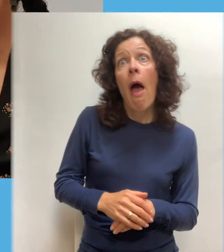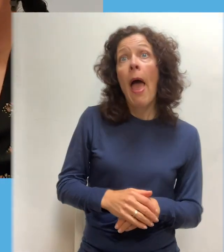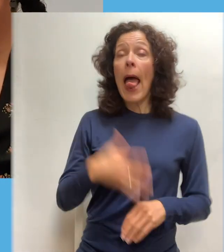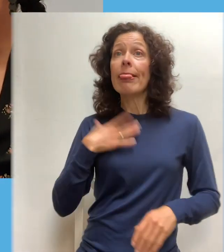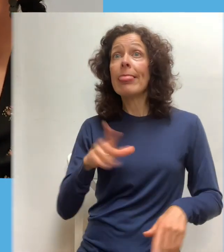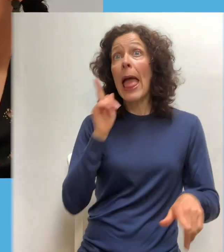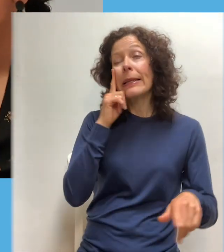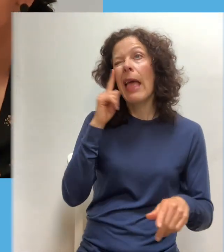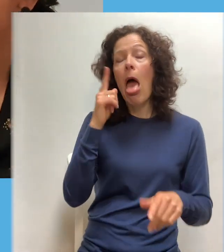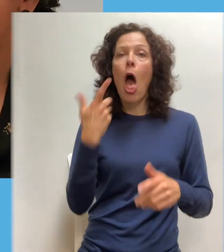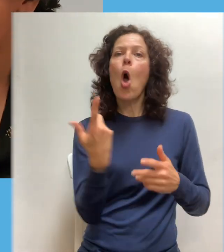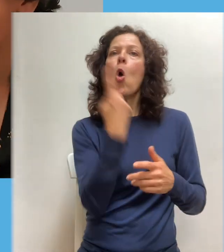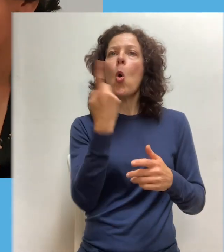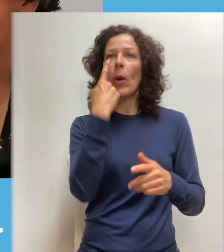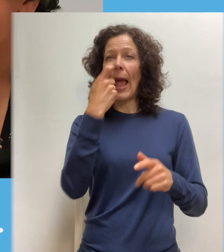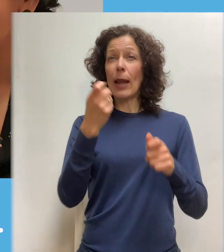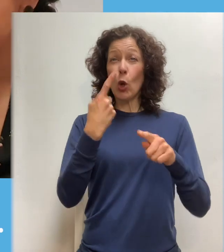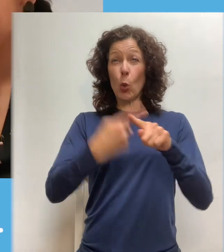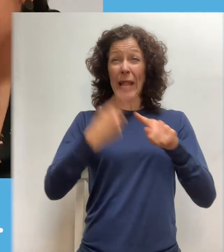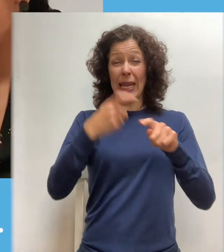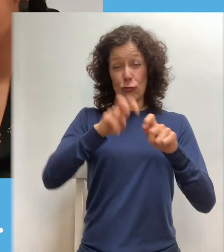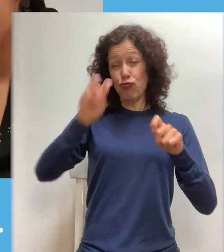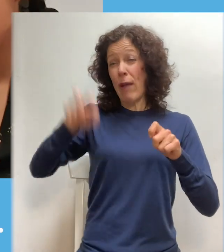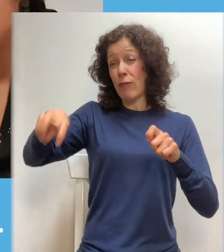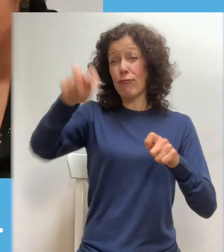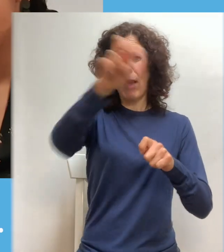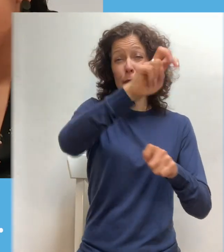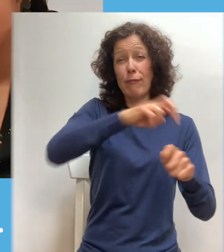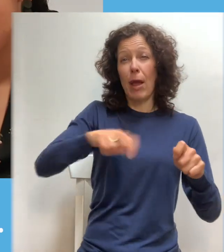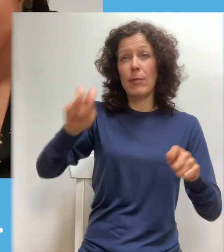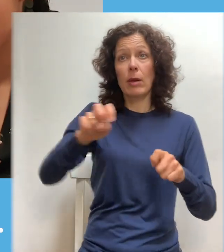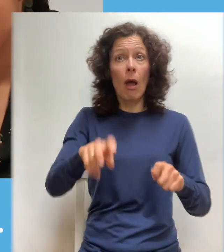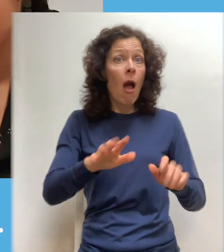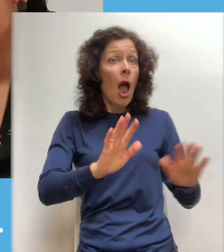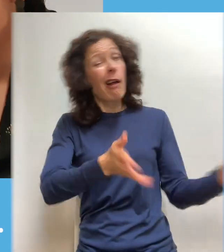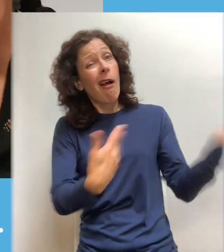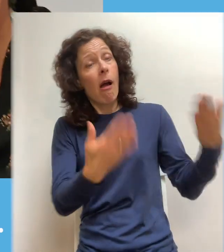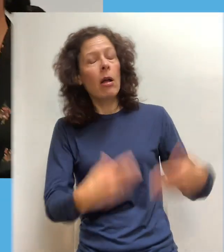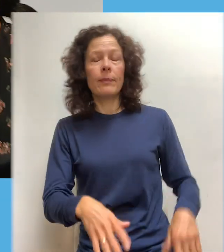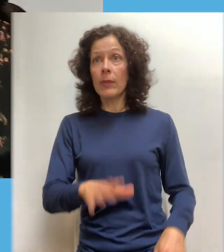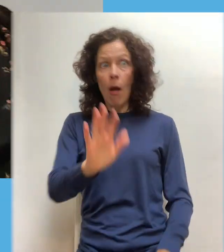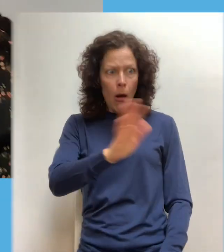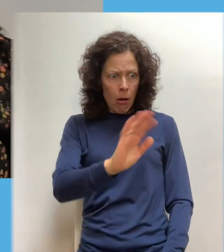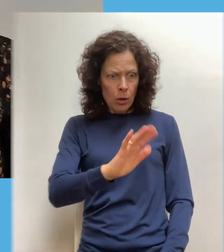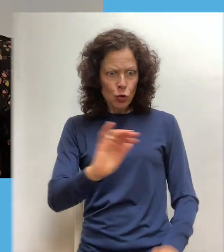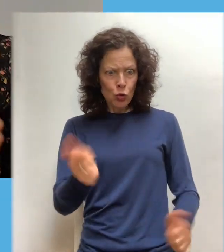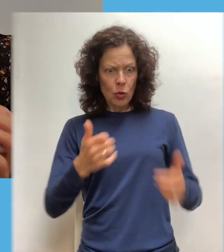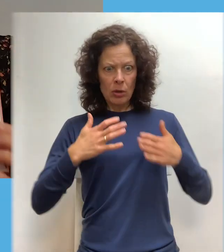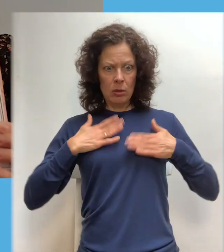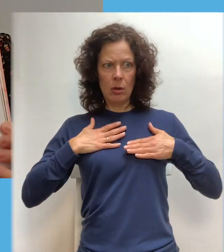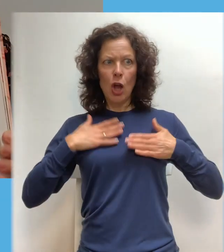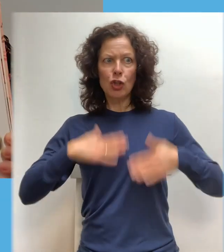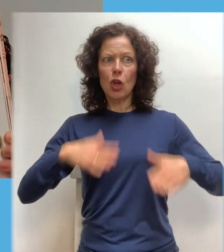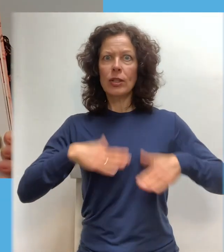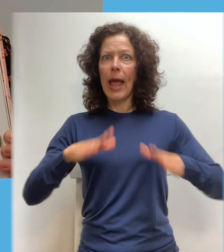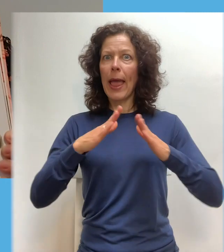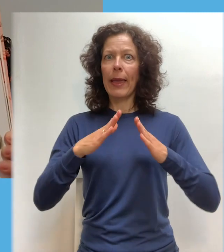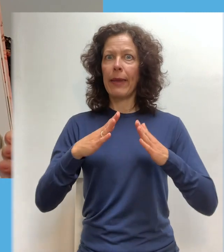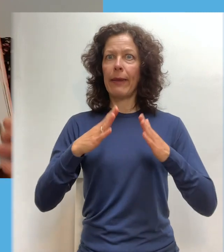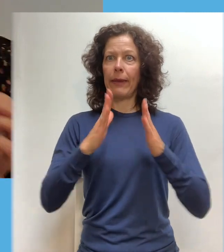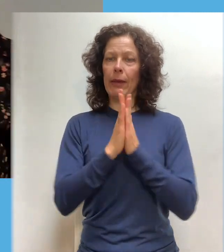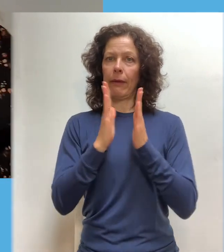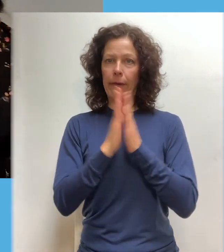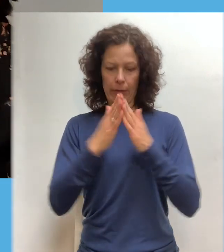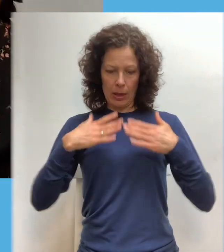laughed. "Jalan." "We're not supposed to get our Sunday clothes dirty," said Sunny.